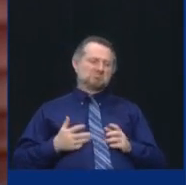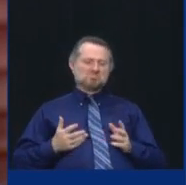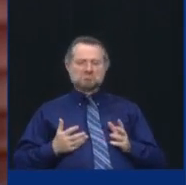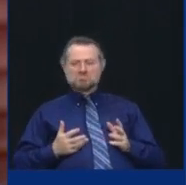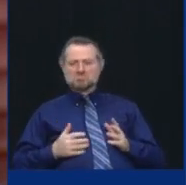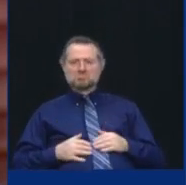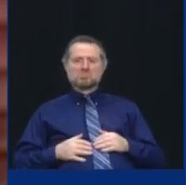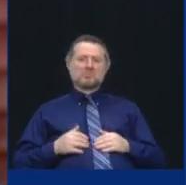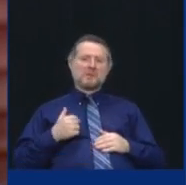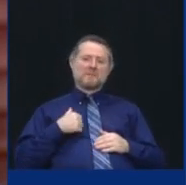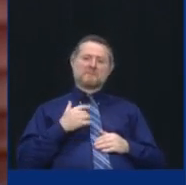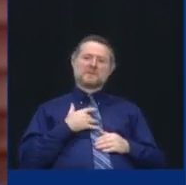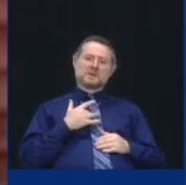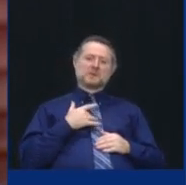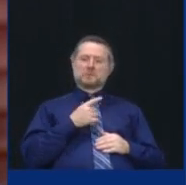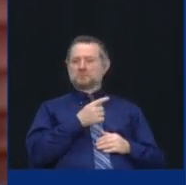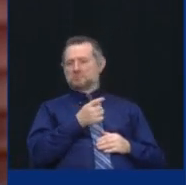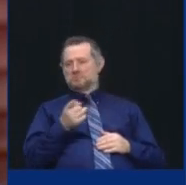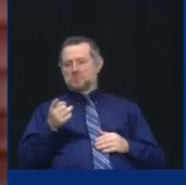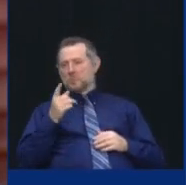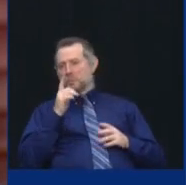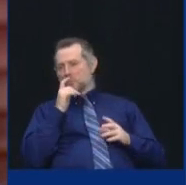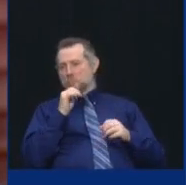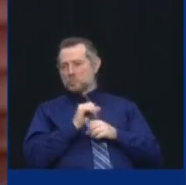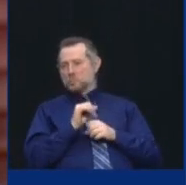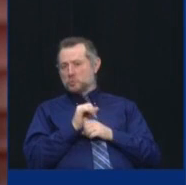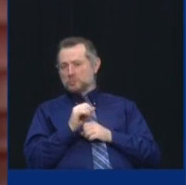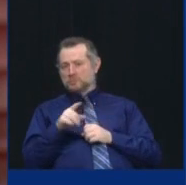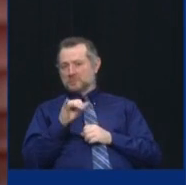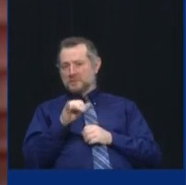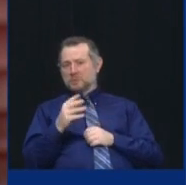work, at least